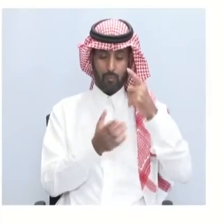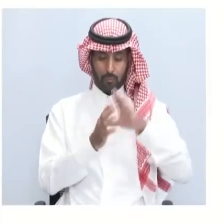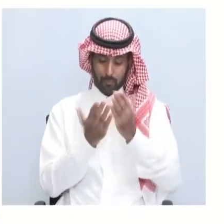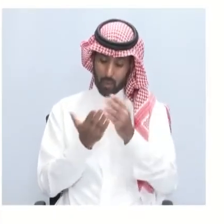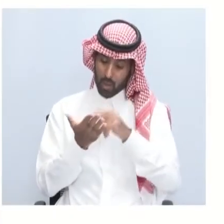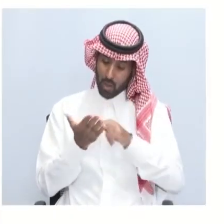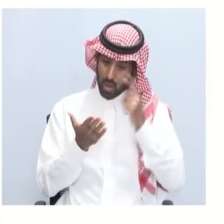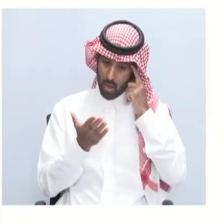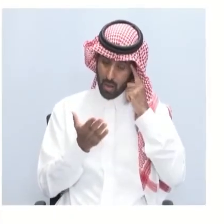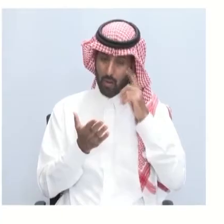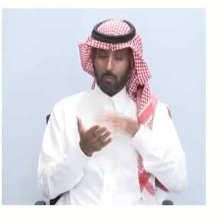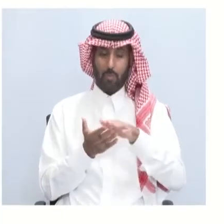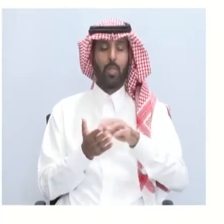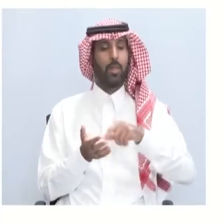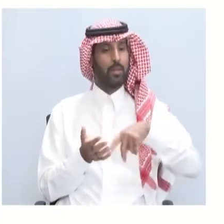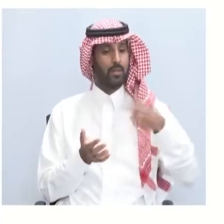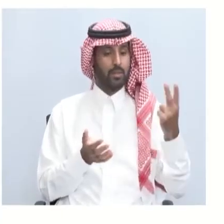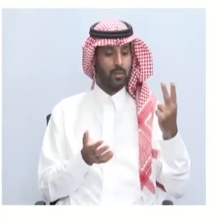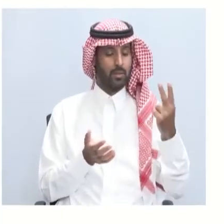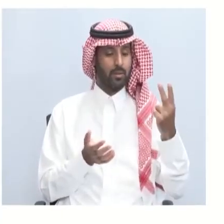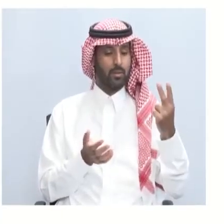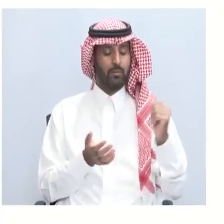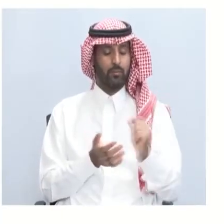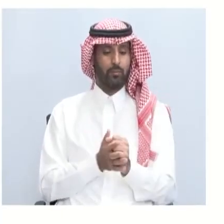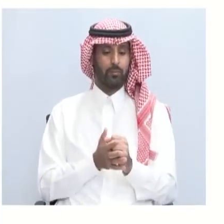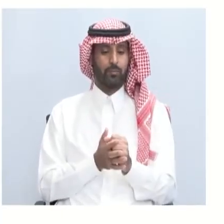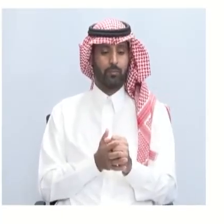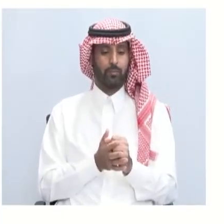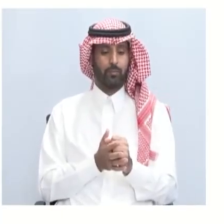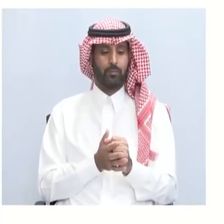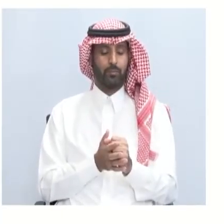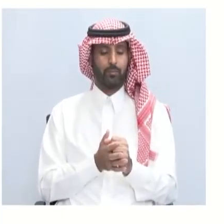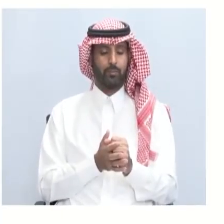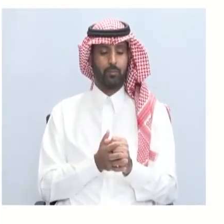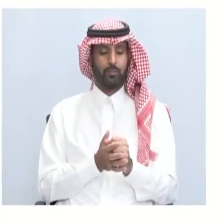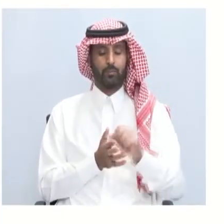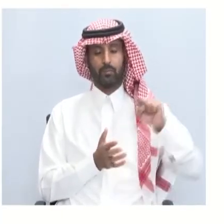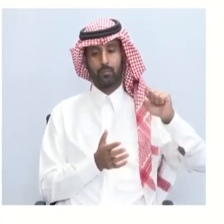contacts. The second one, number two,